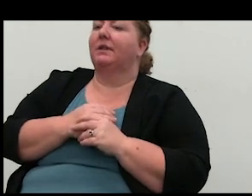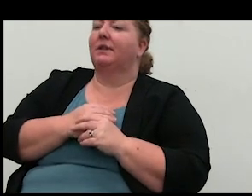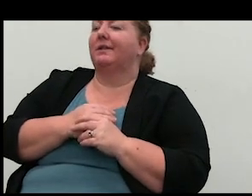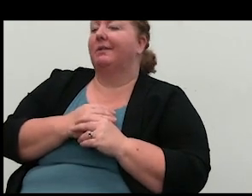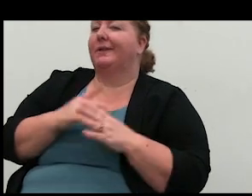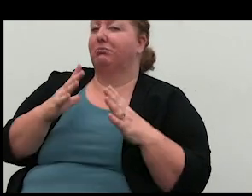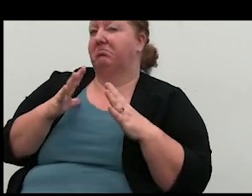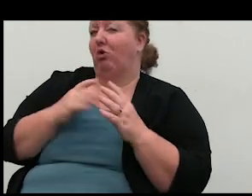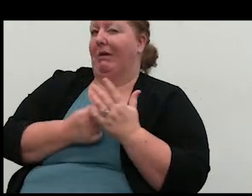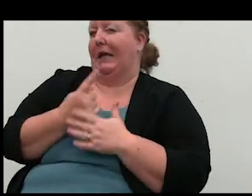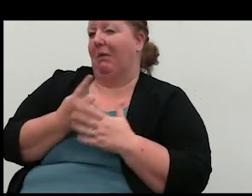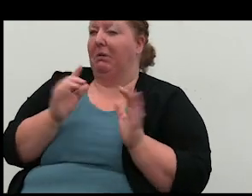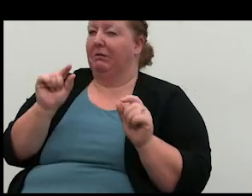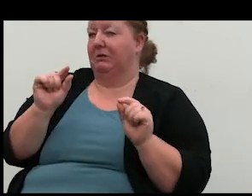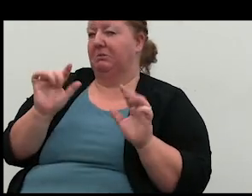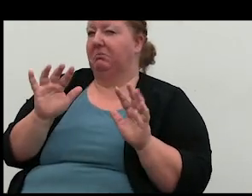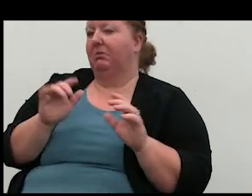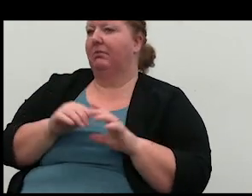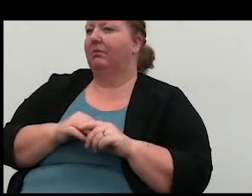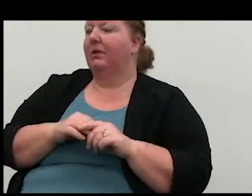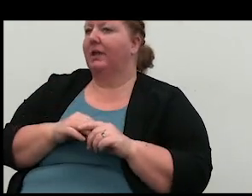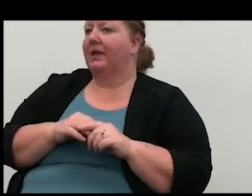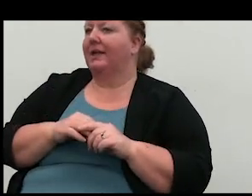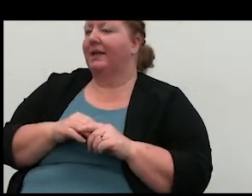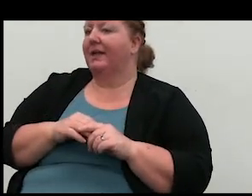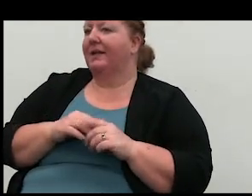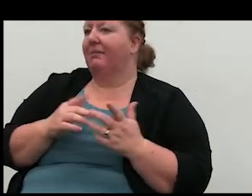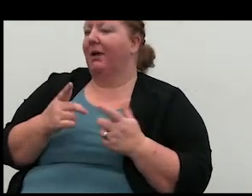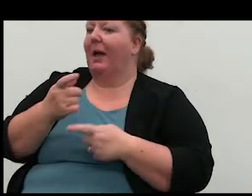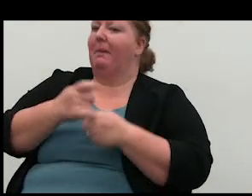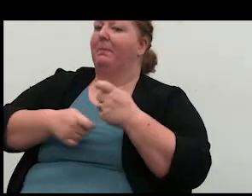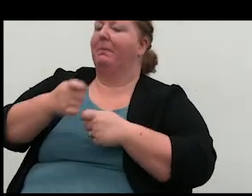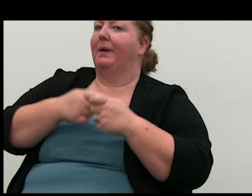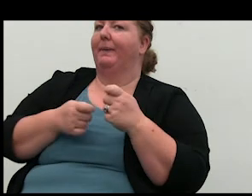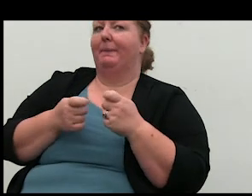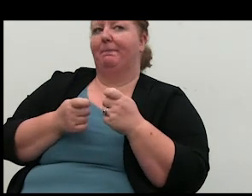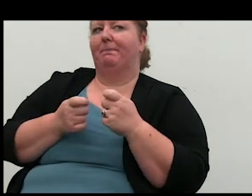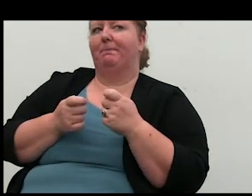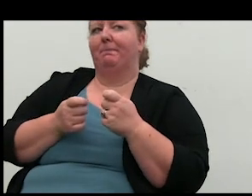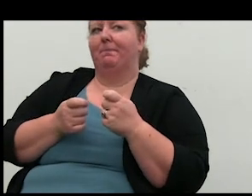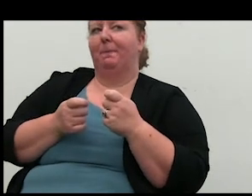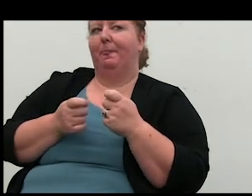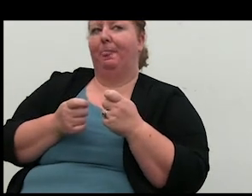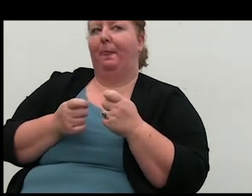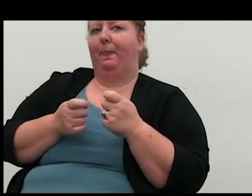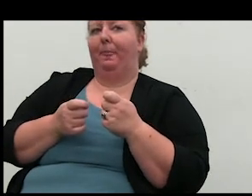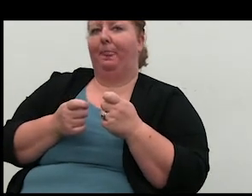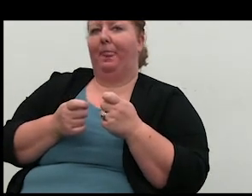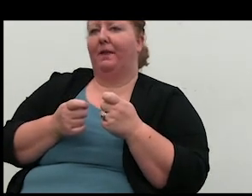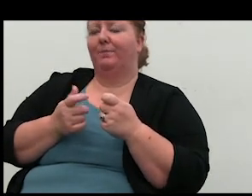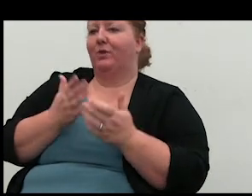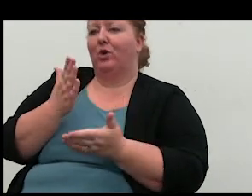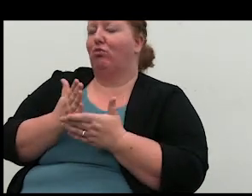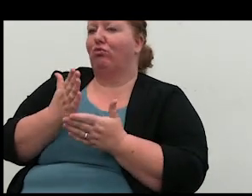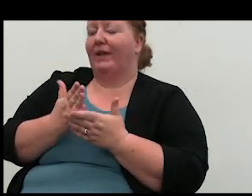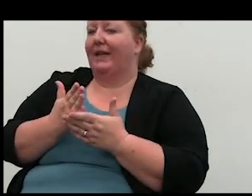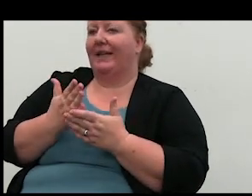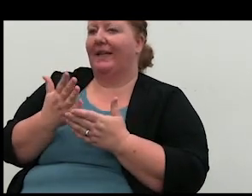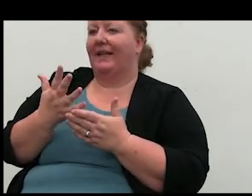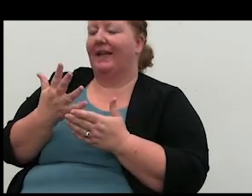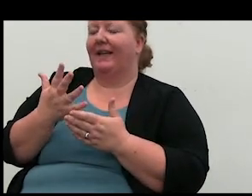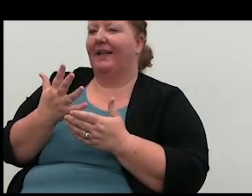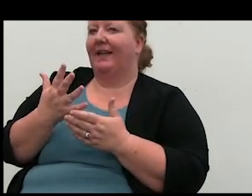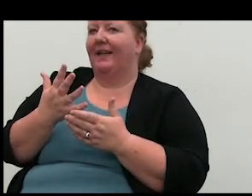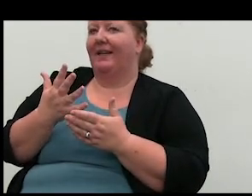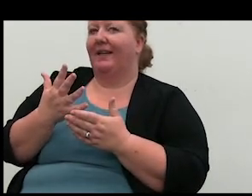already happens, but then it would become something where you don't really have